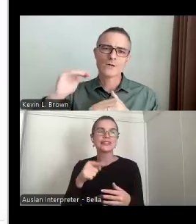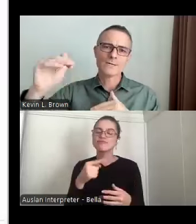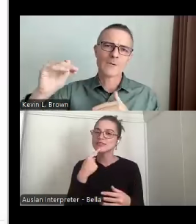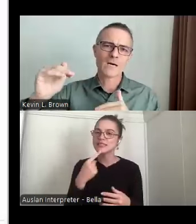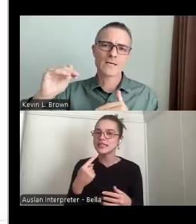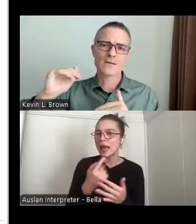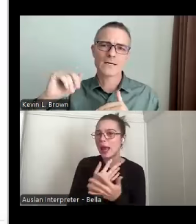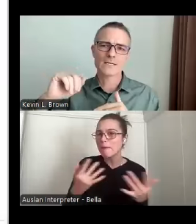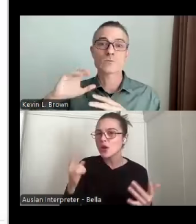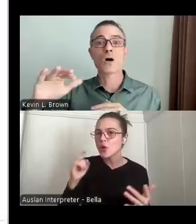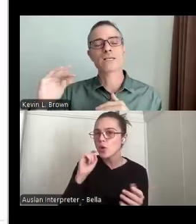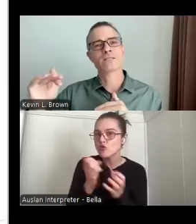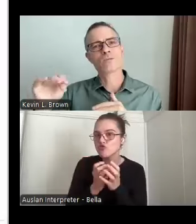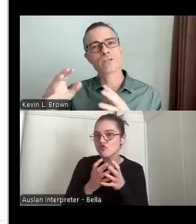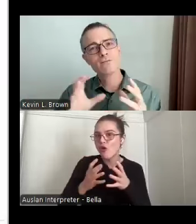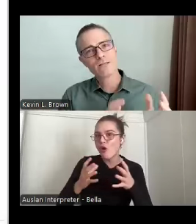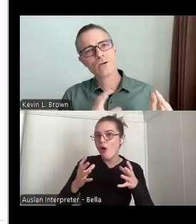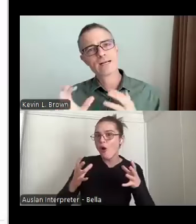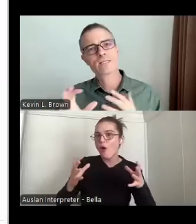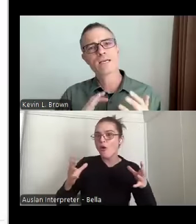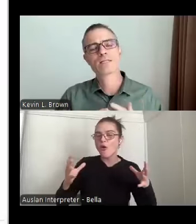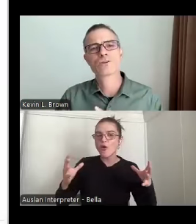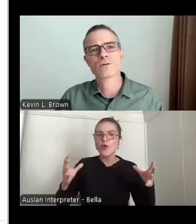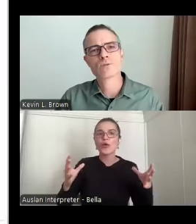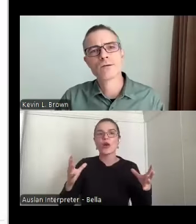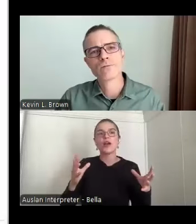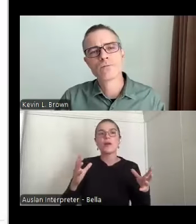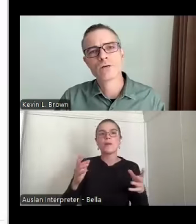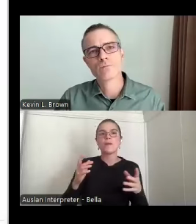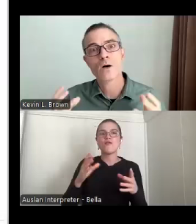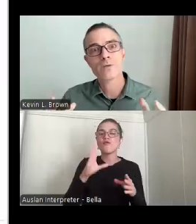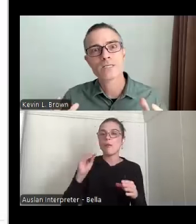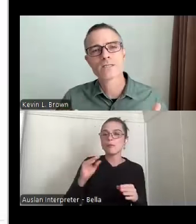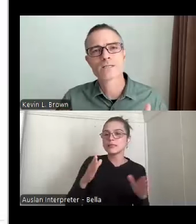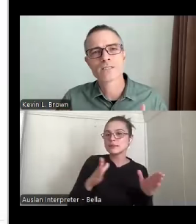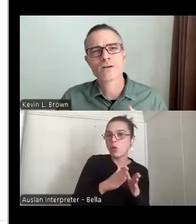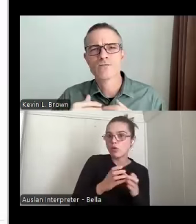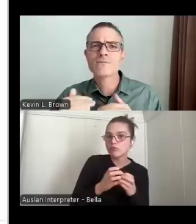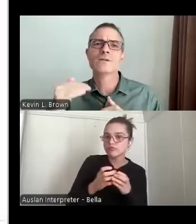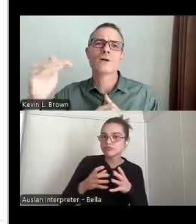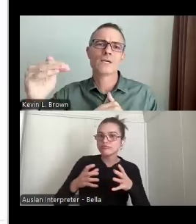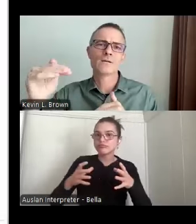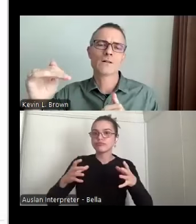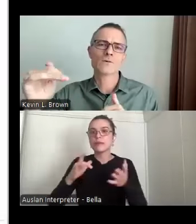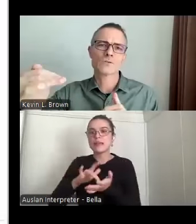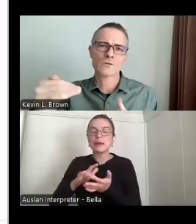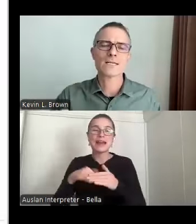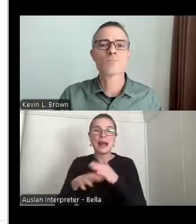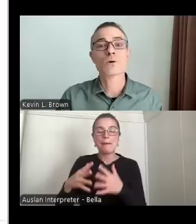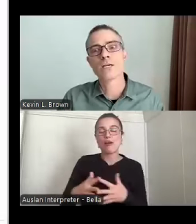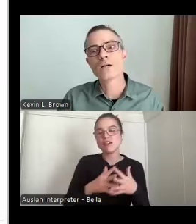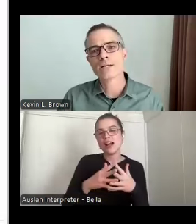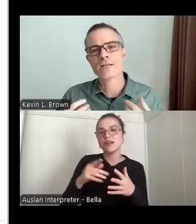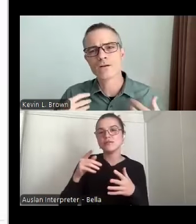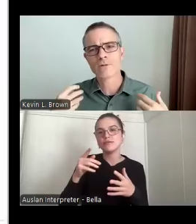grow beyond a small business, which even in the United States terms, small business is considered $50 million or less